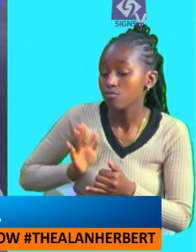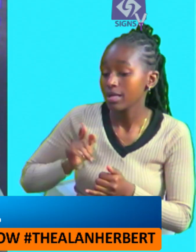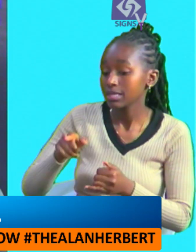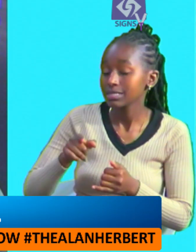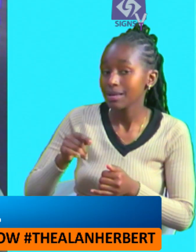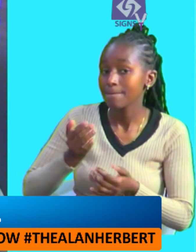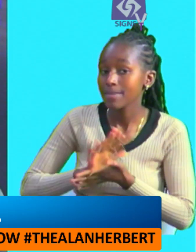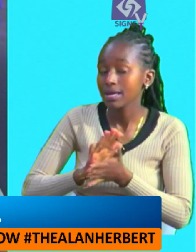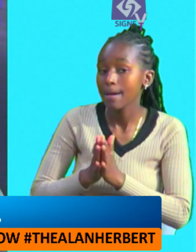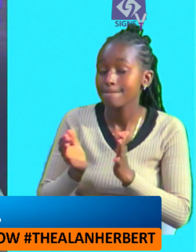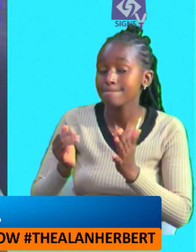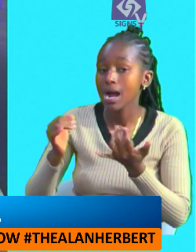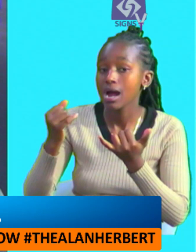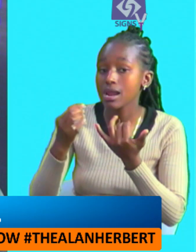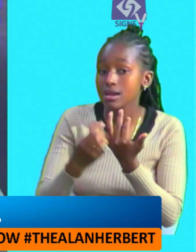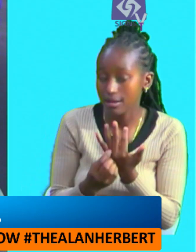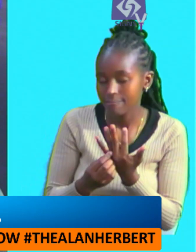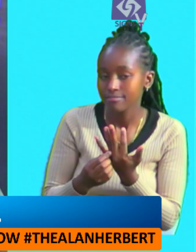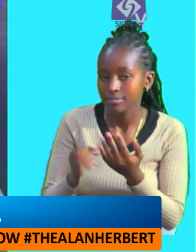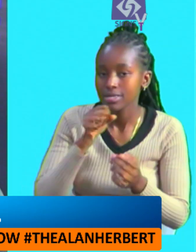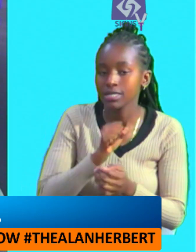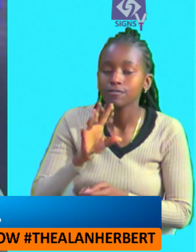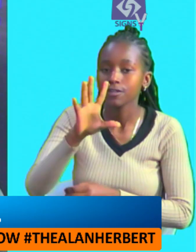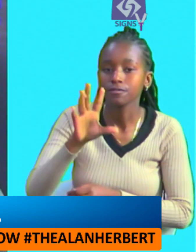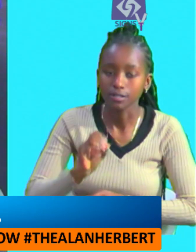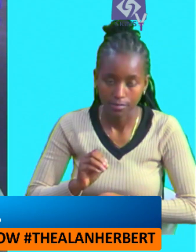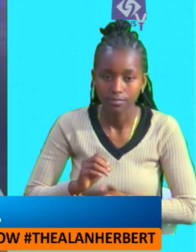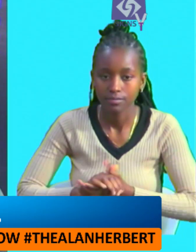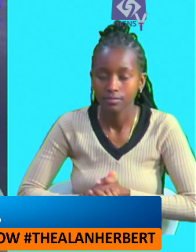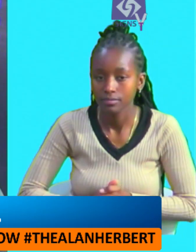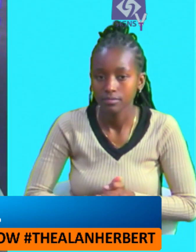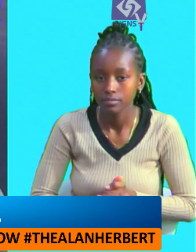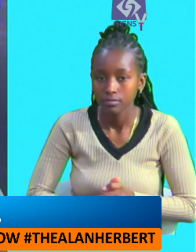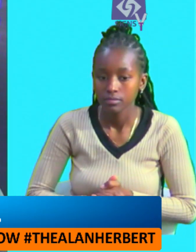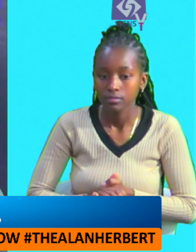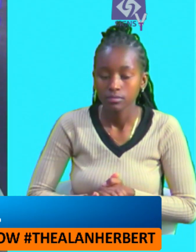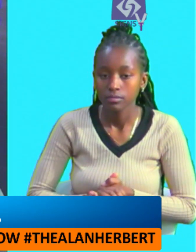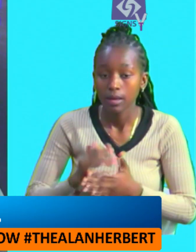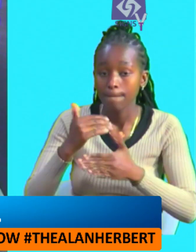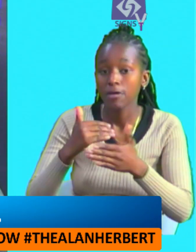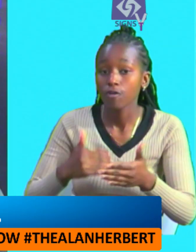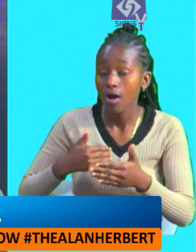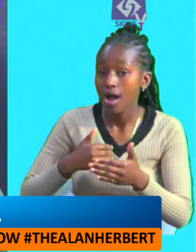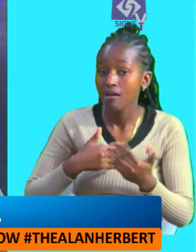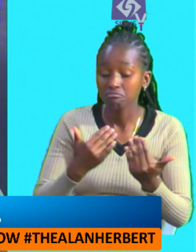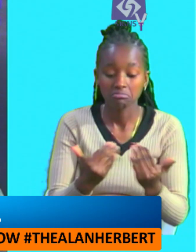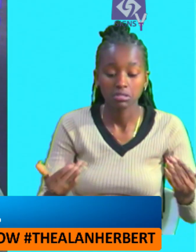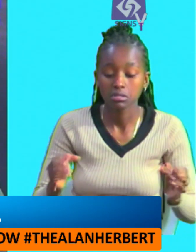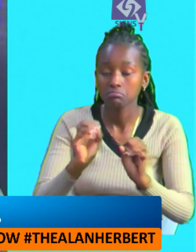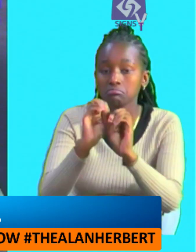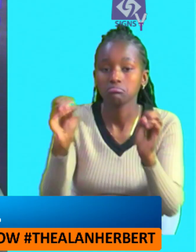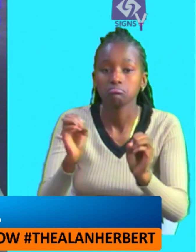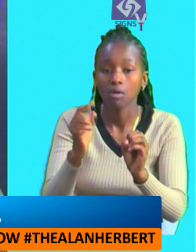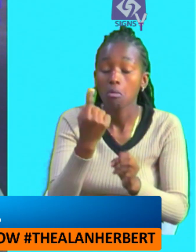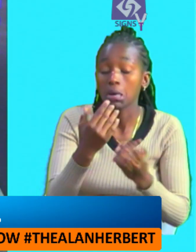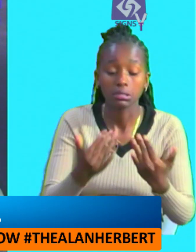Nipigeni jokes nitaona. I want to now bring into comparison and may her soul rest in peace. Why would you